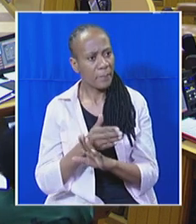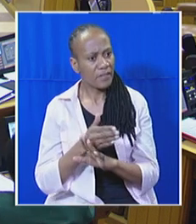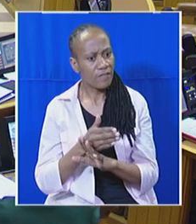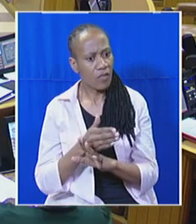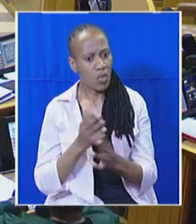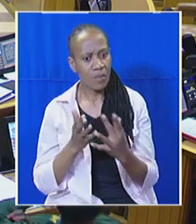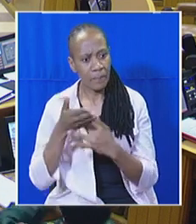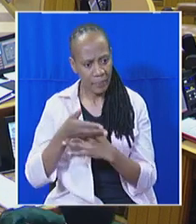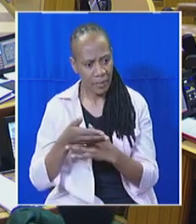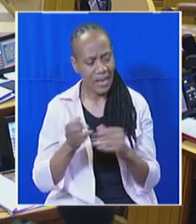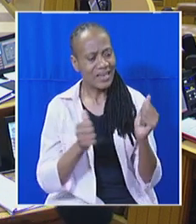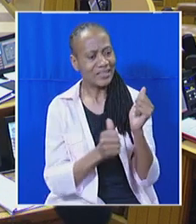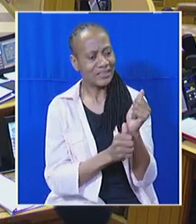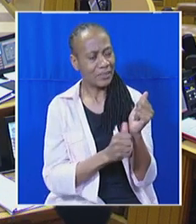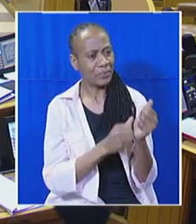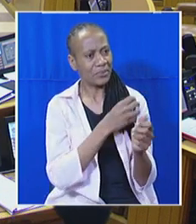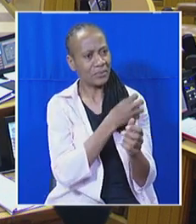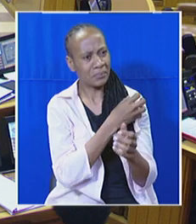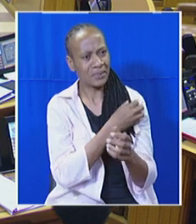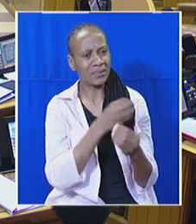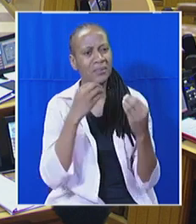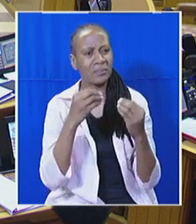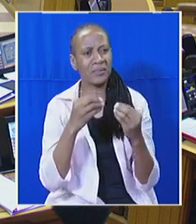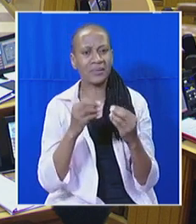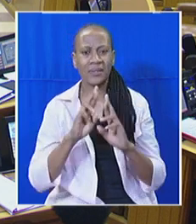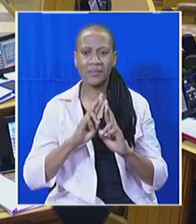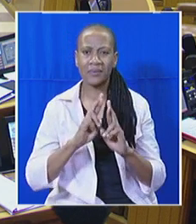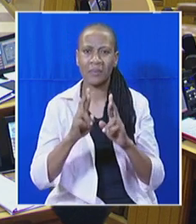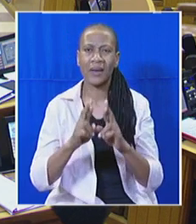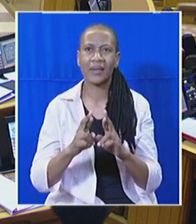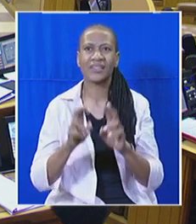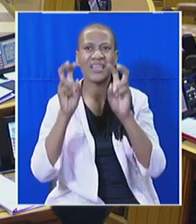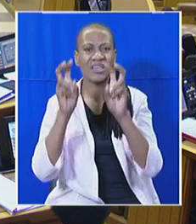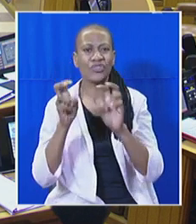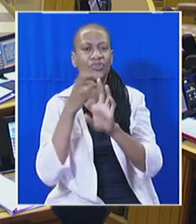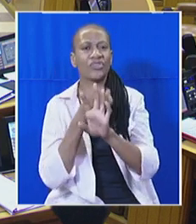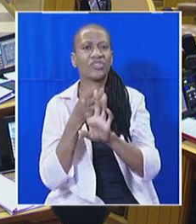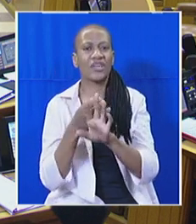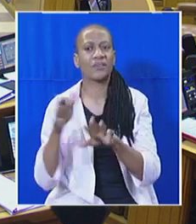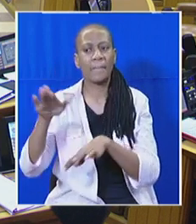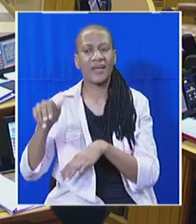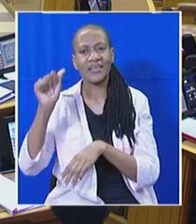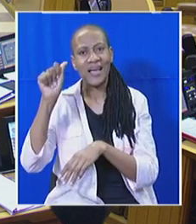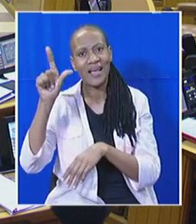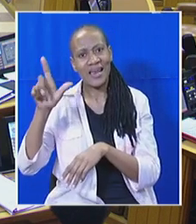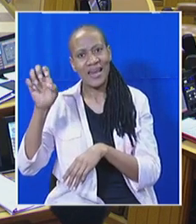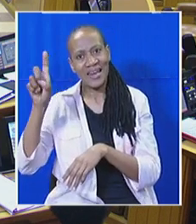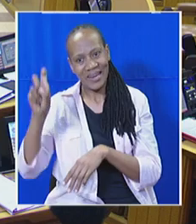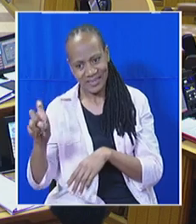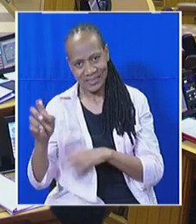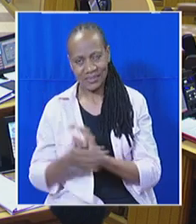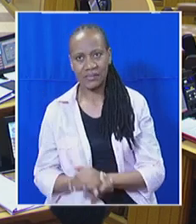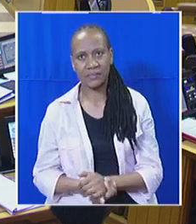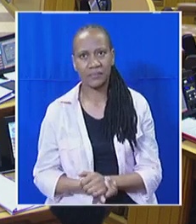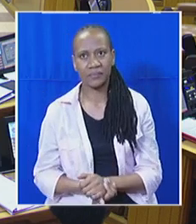just started to answer the question of shacks in Alexander. And she had not yet completed. We want to listen to